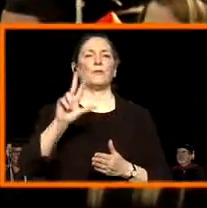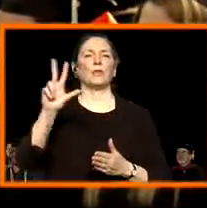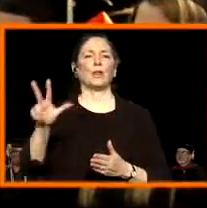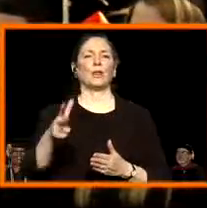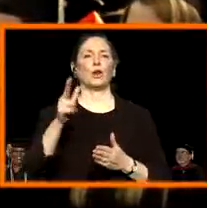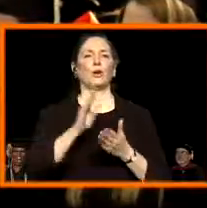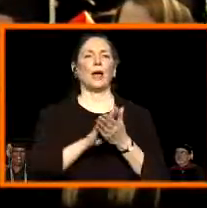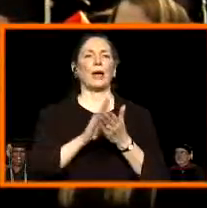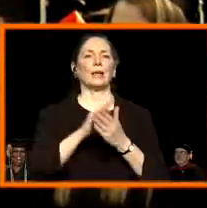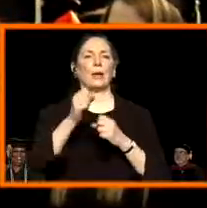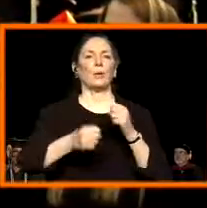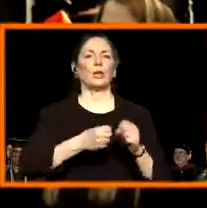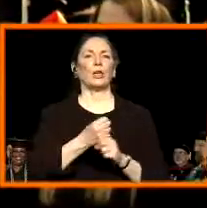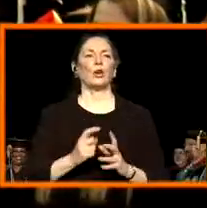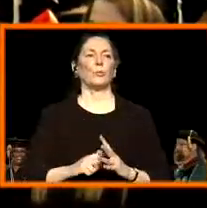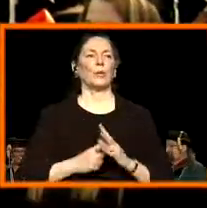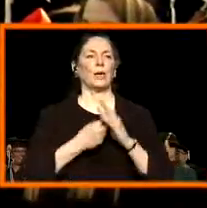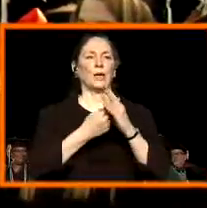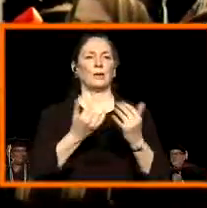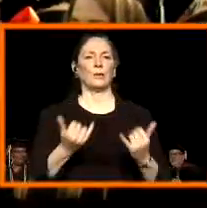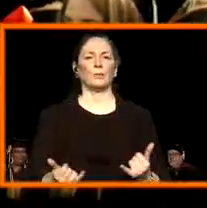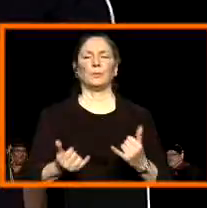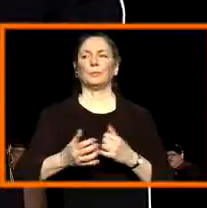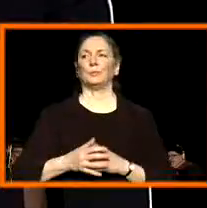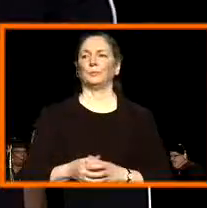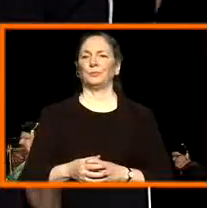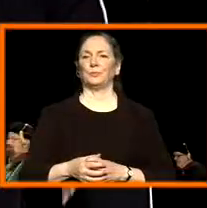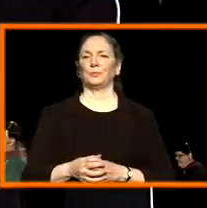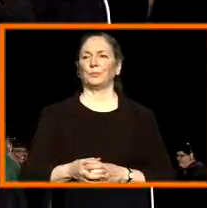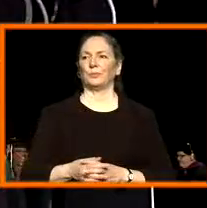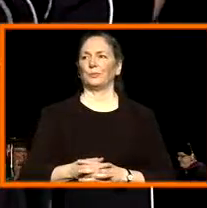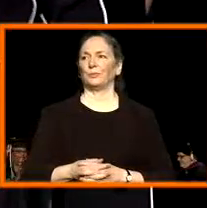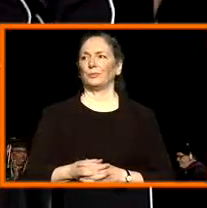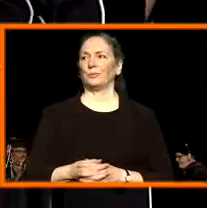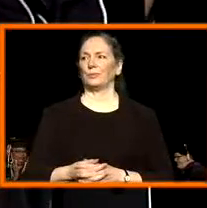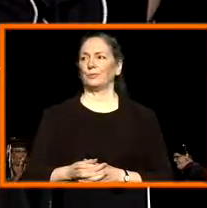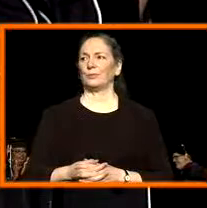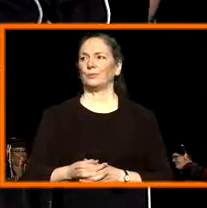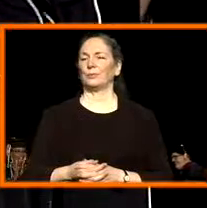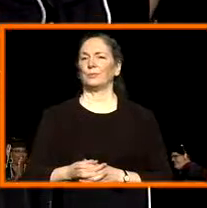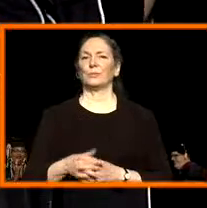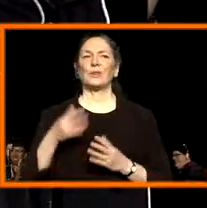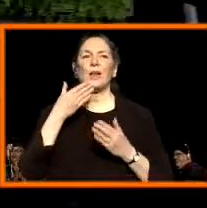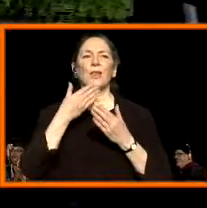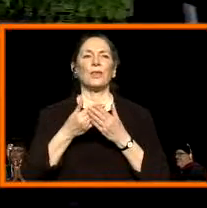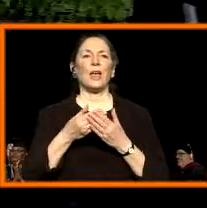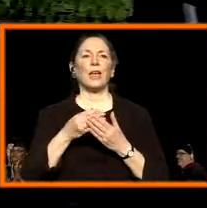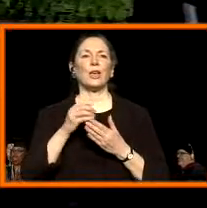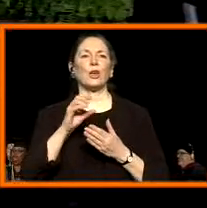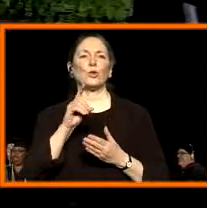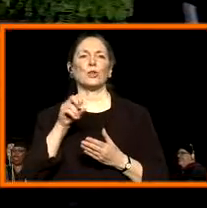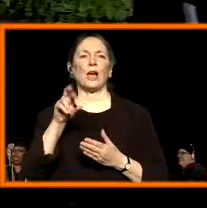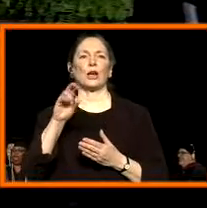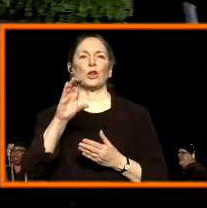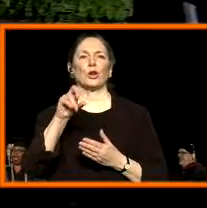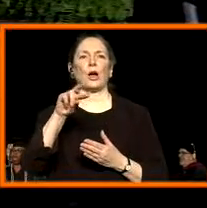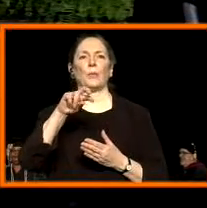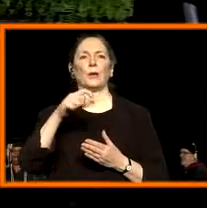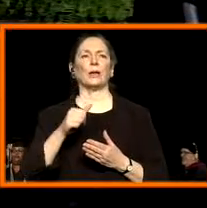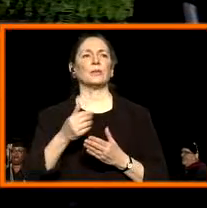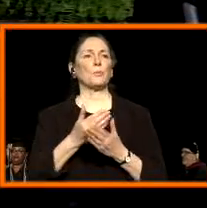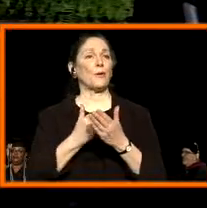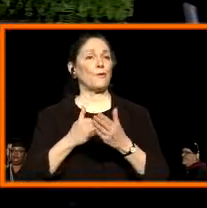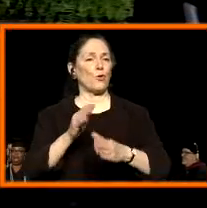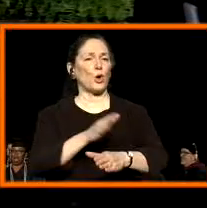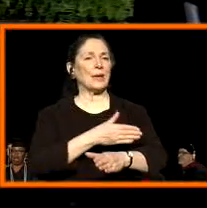academic year begin. Thank you, Dr. Cummings. Before